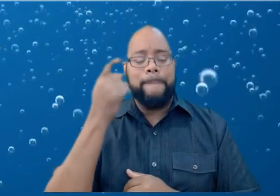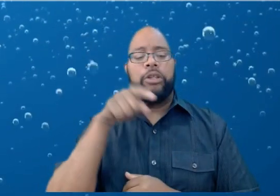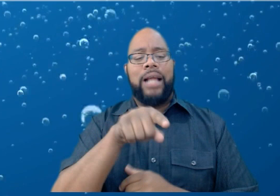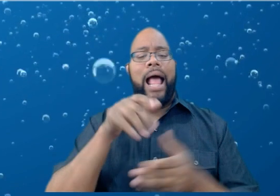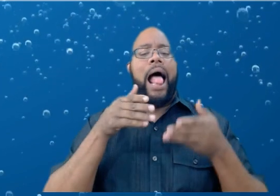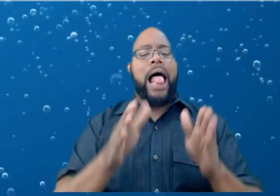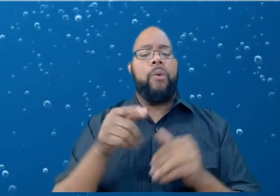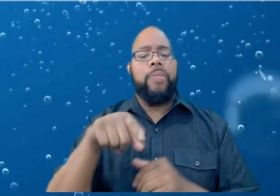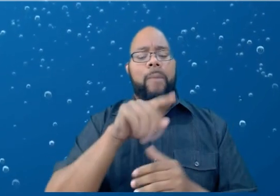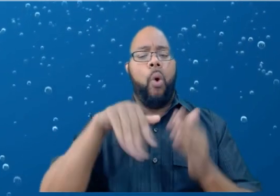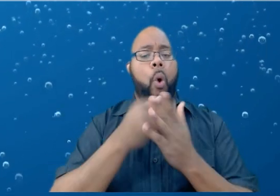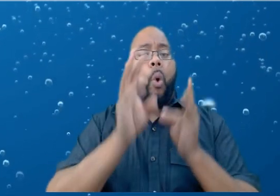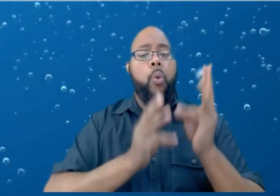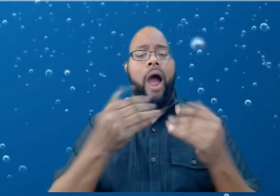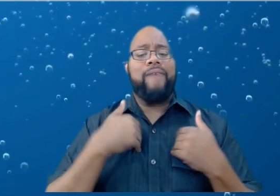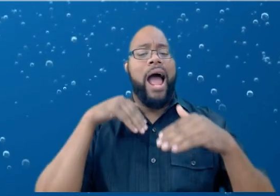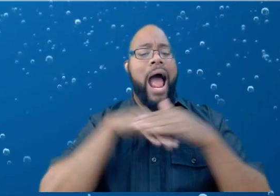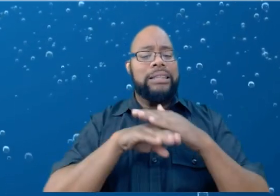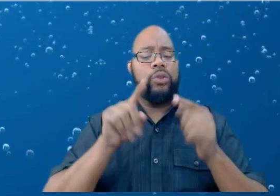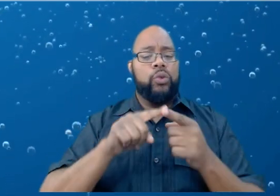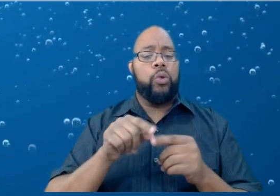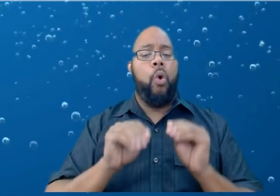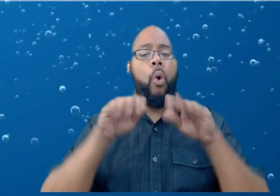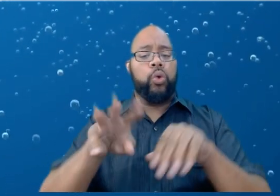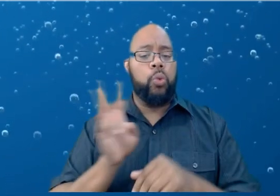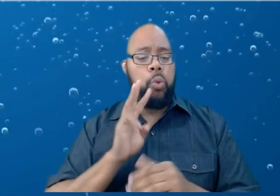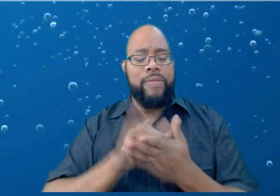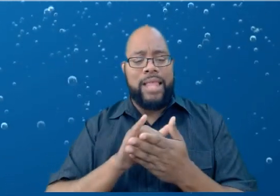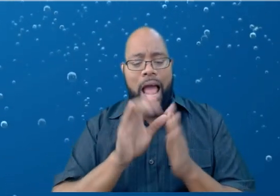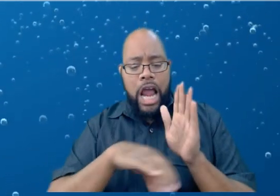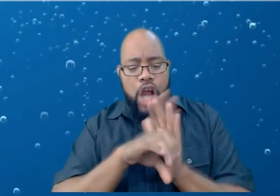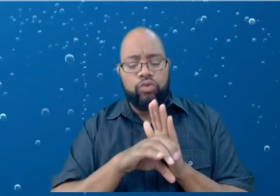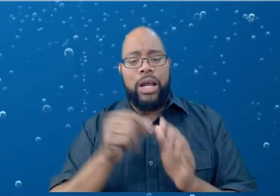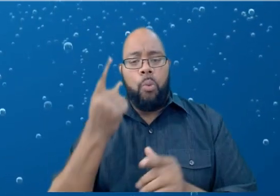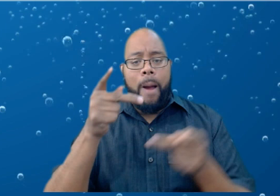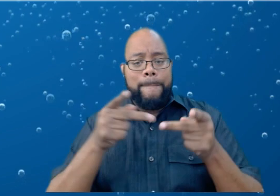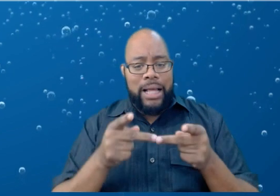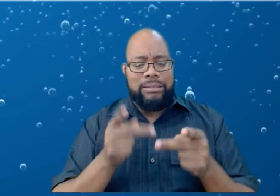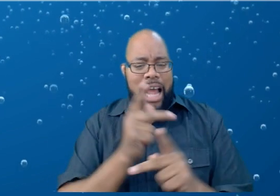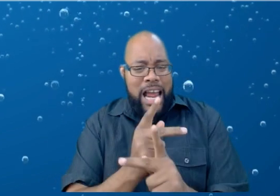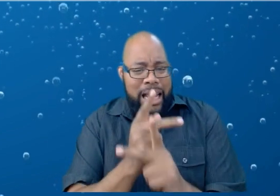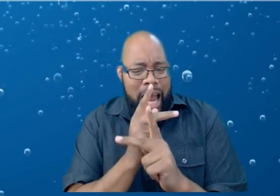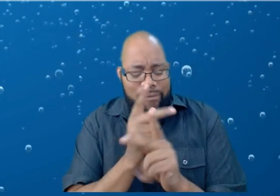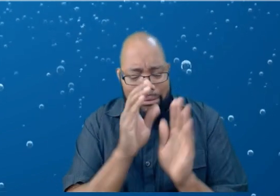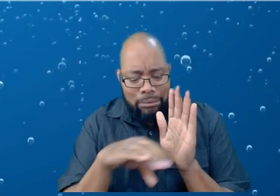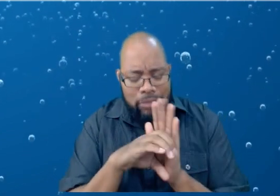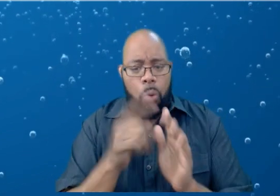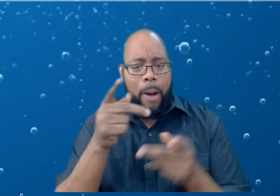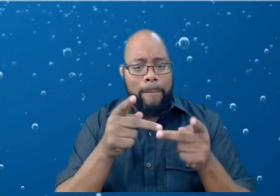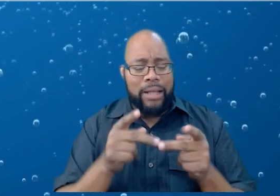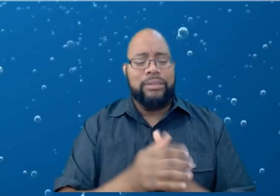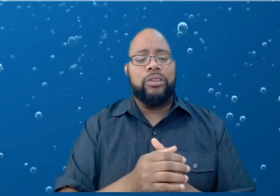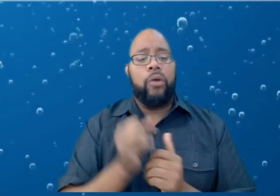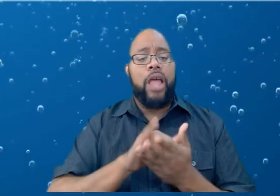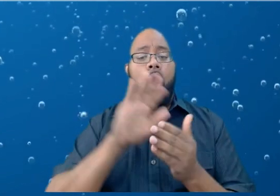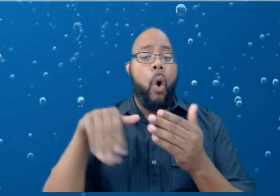great because it allows the entire world to have access to seawater that has been characterized in one place, like carefully characterized